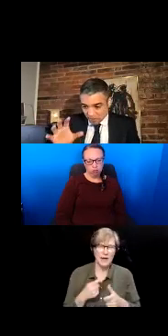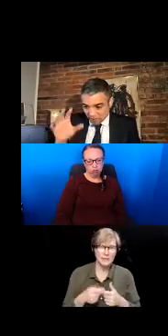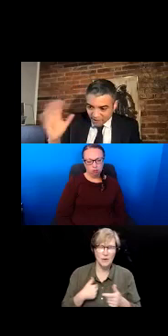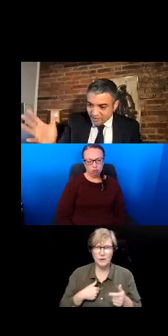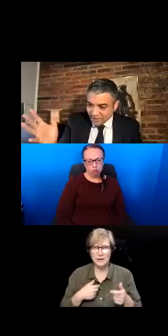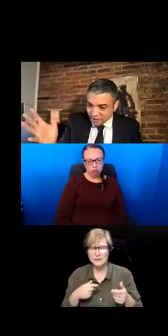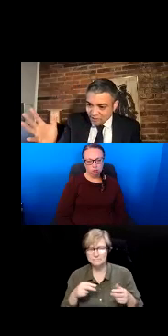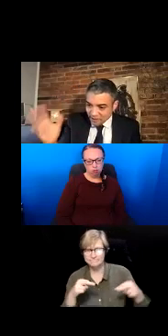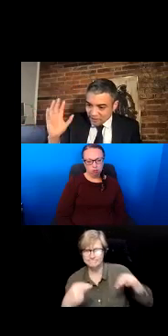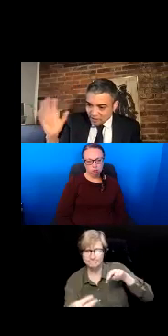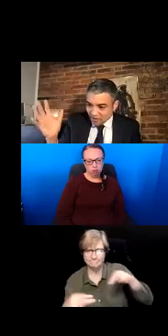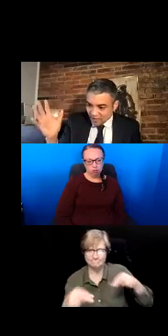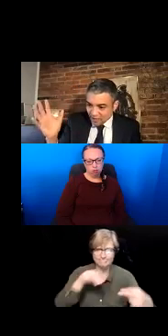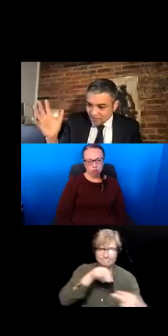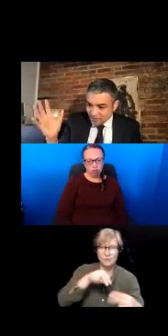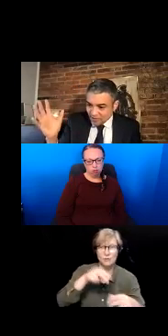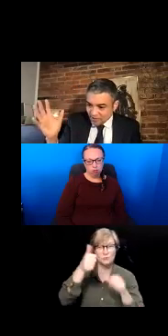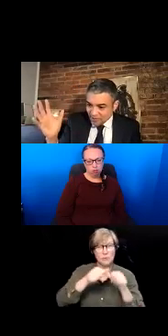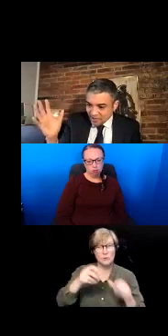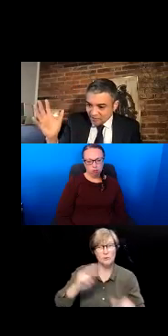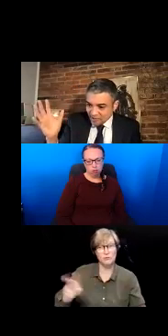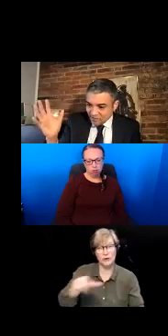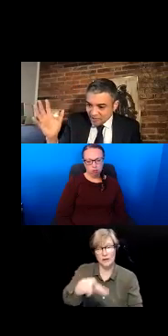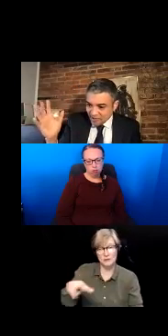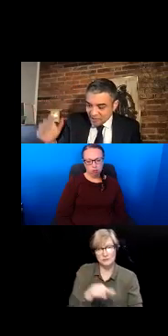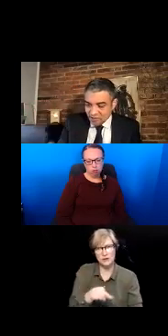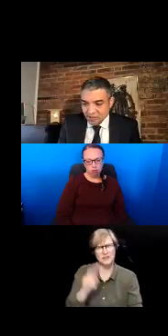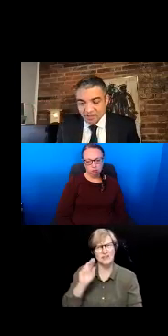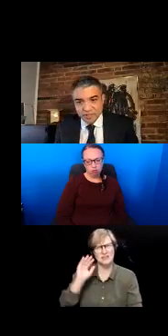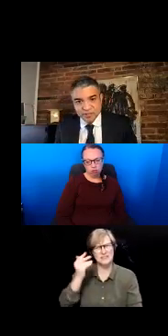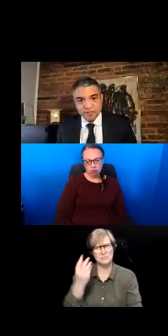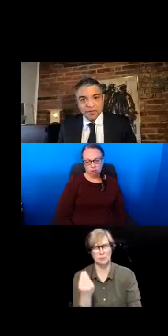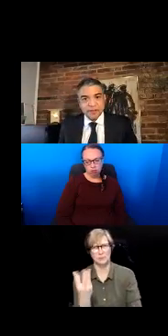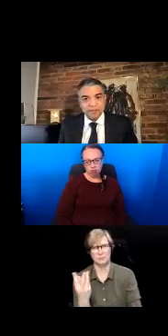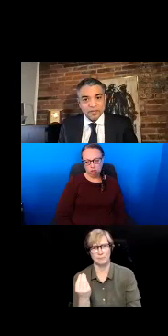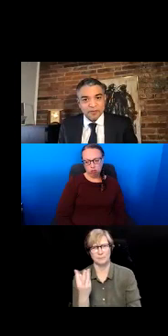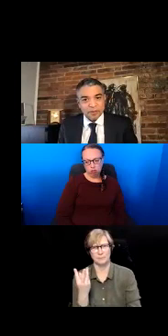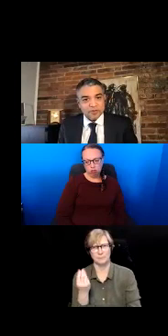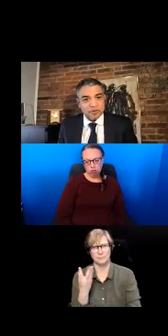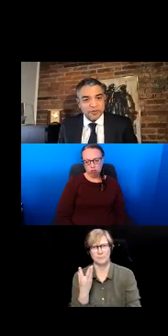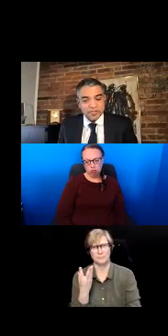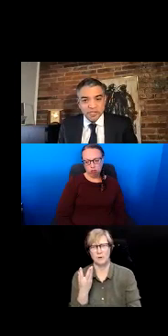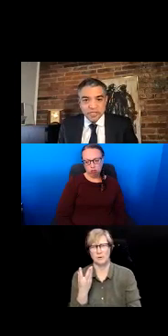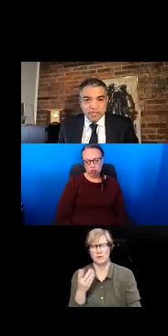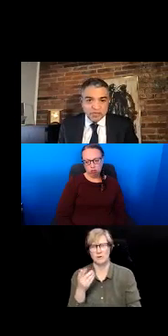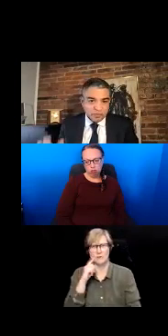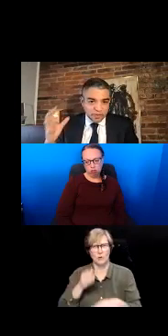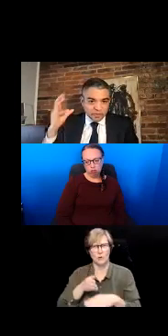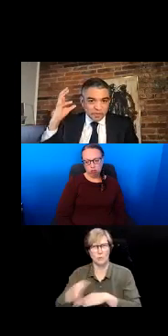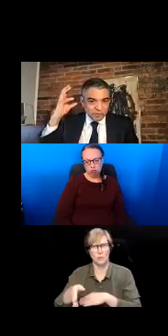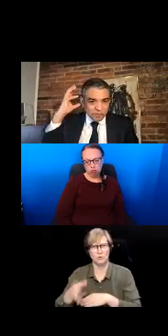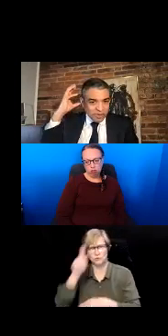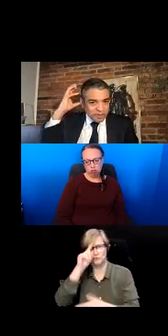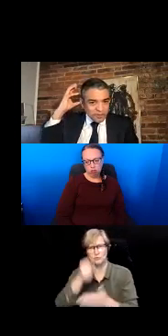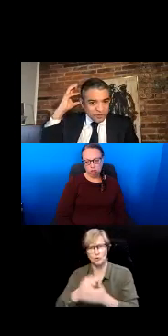a constellation of areas in the right hemisphere that seem to be activated, seem to be engaged in the context of post-stroke aphasia. So